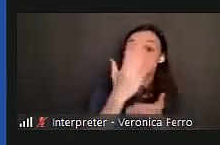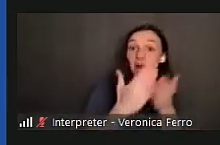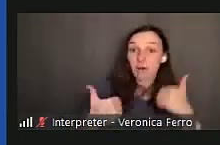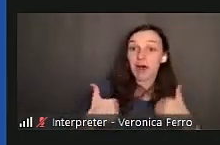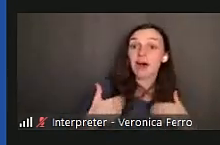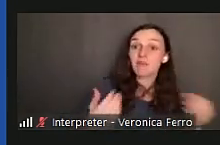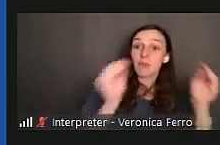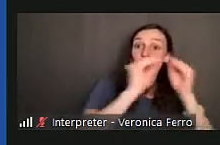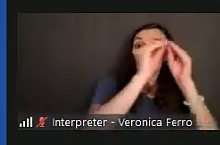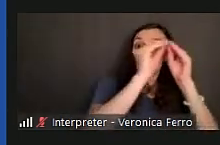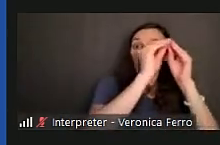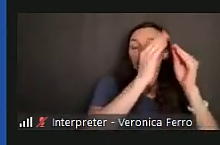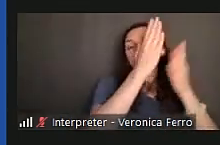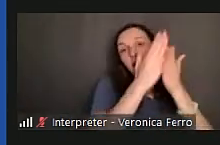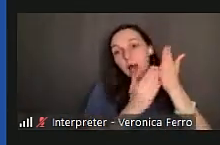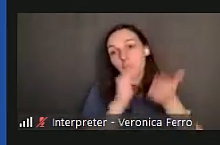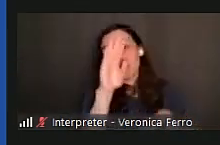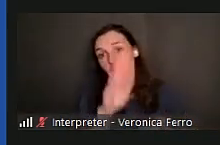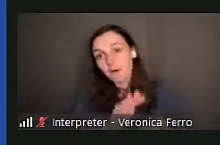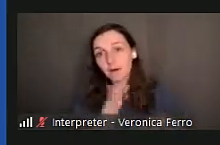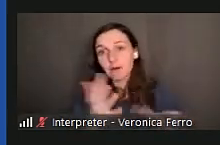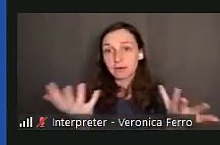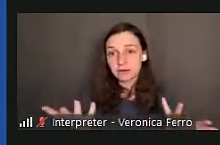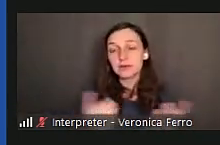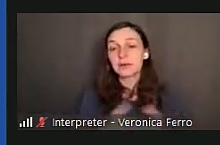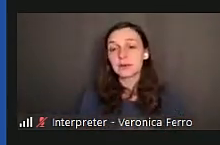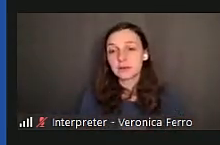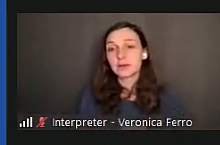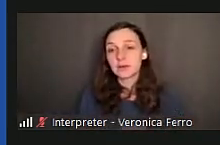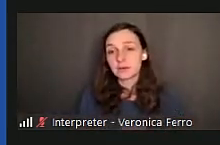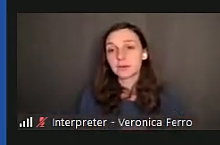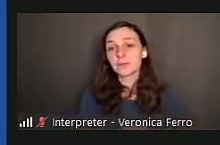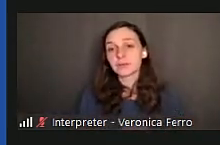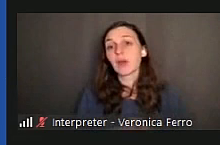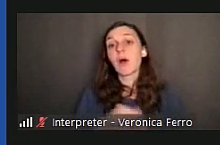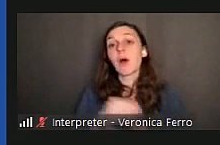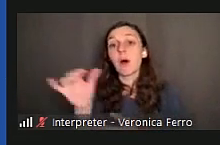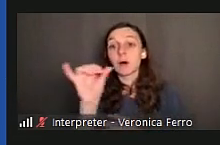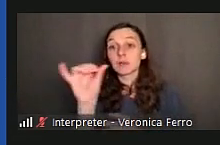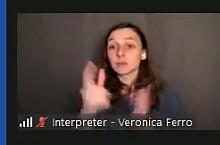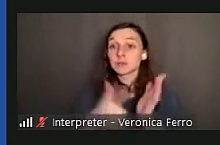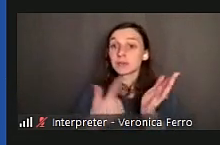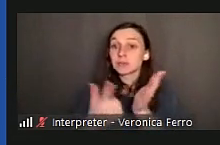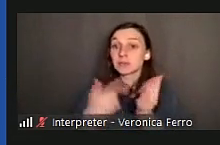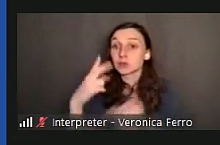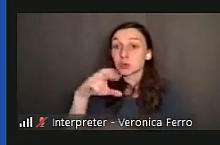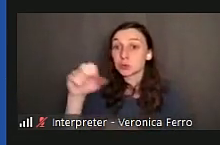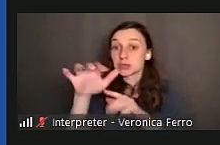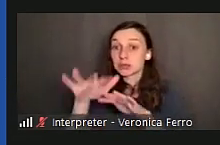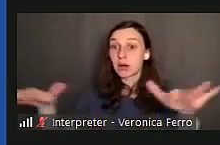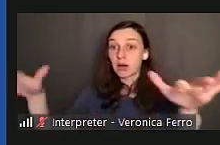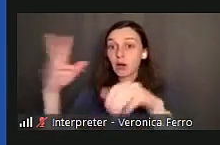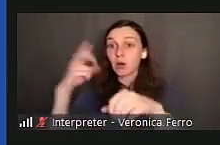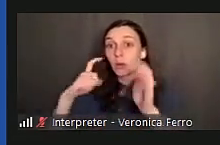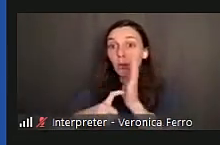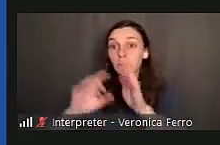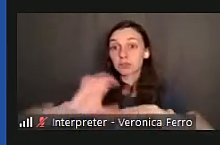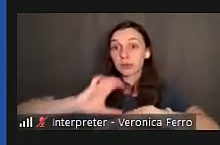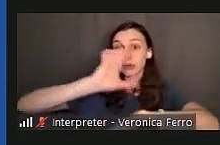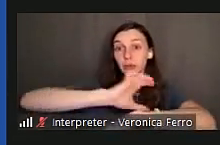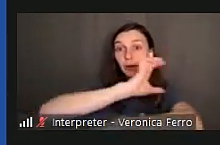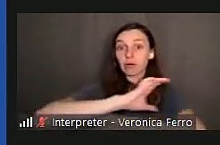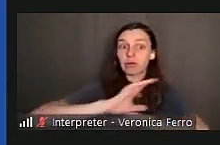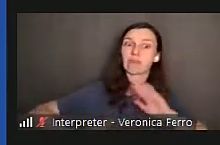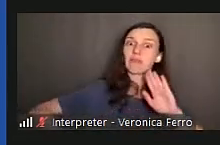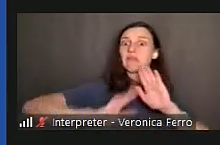level, we've seen Colorado rates, you know, peak earlier than national rates at times. We saw that last fall. If you